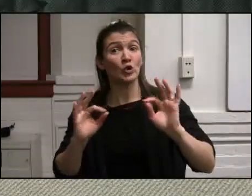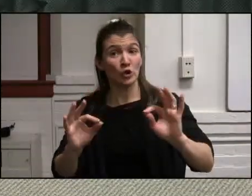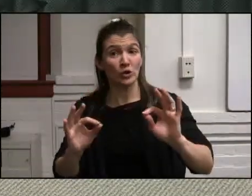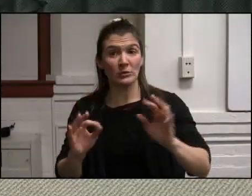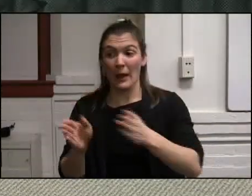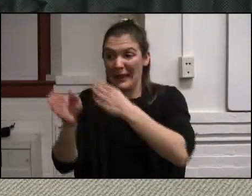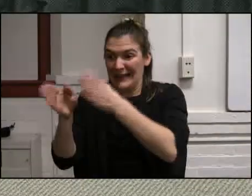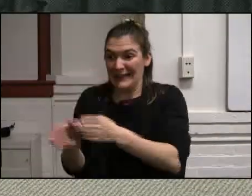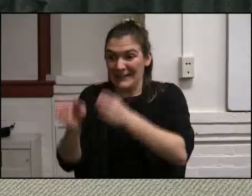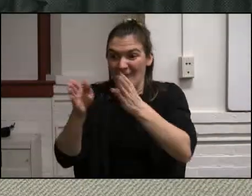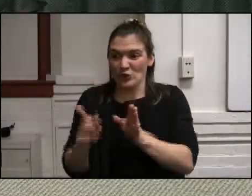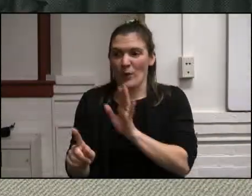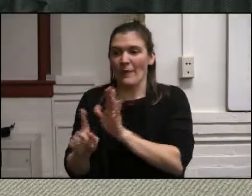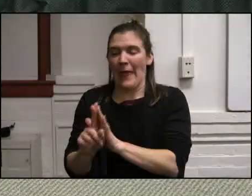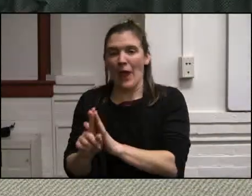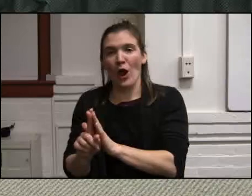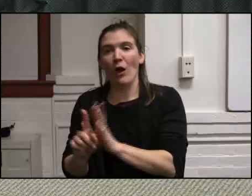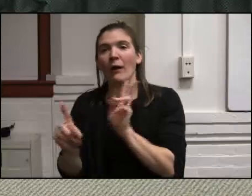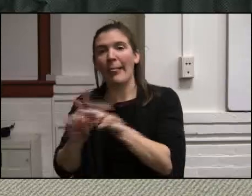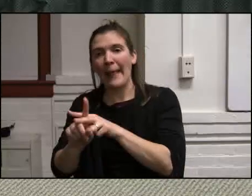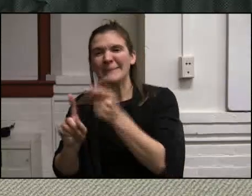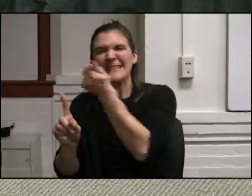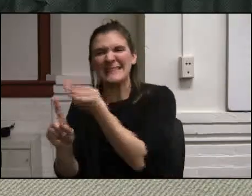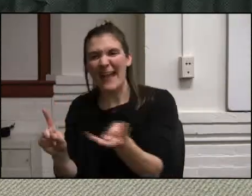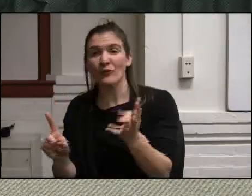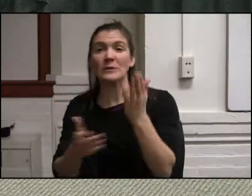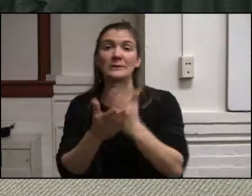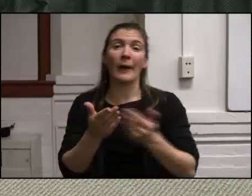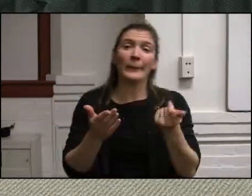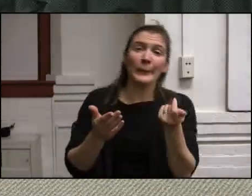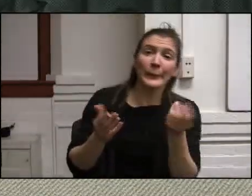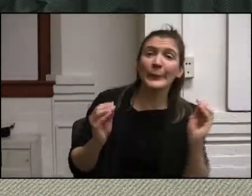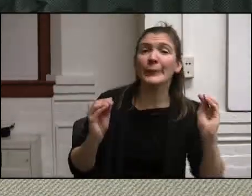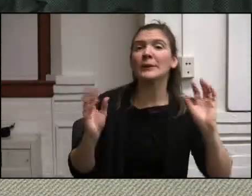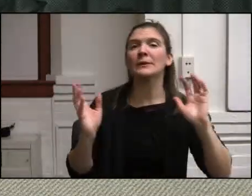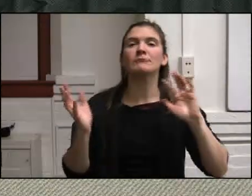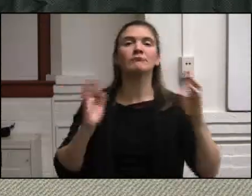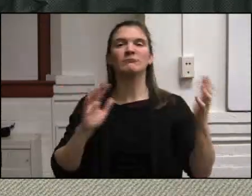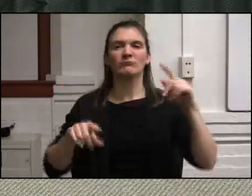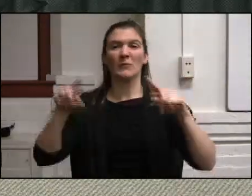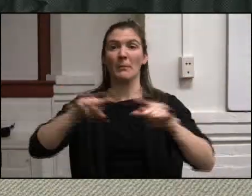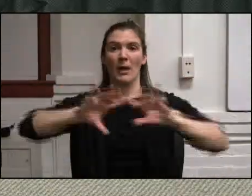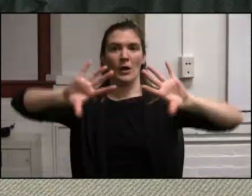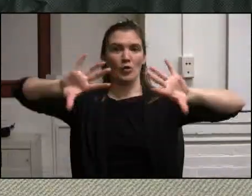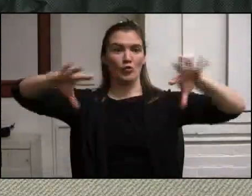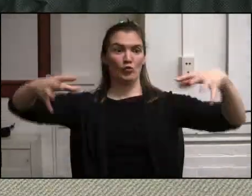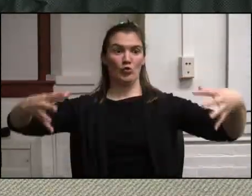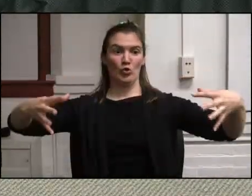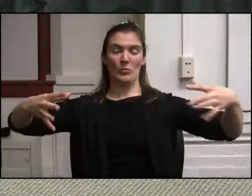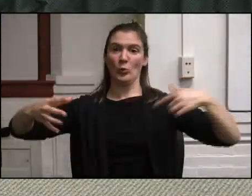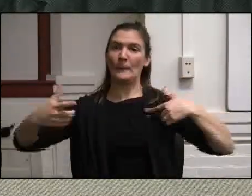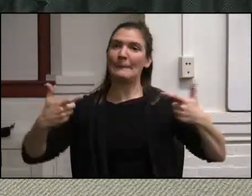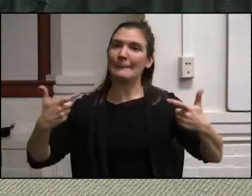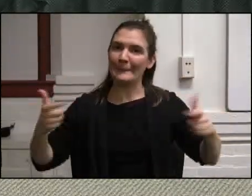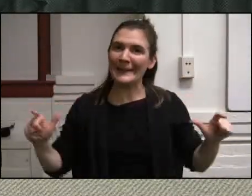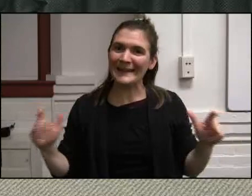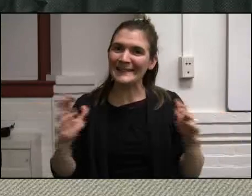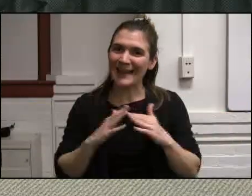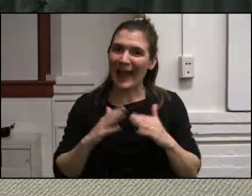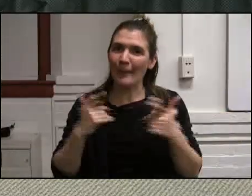the individual claims vary and the number of claims and the severity of claims varies. As a group, we're large enough